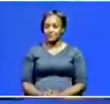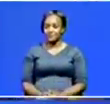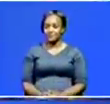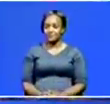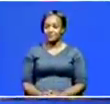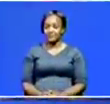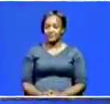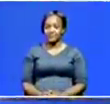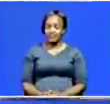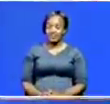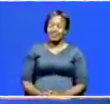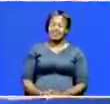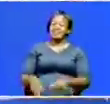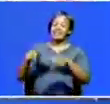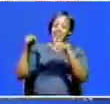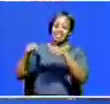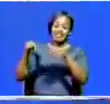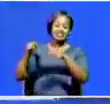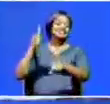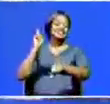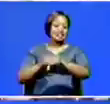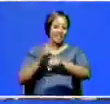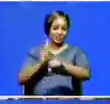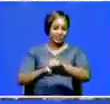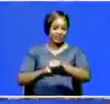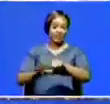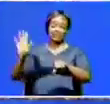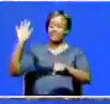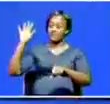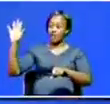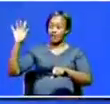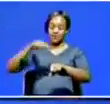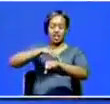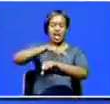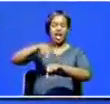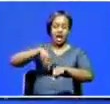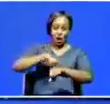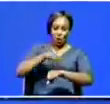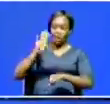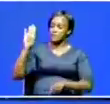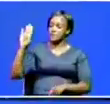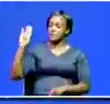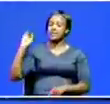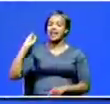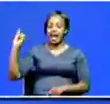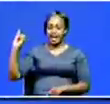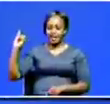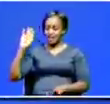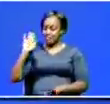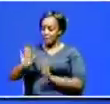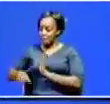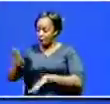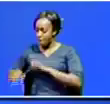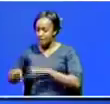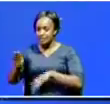It was at this juncture during the 5-hour BBI event at the Bomas of Kenya that some